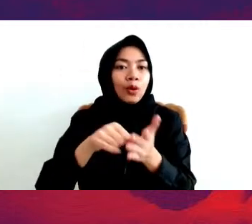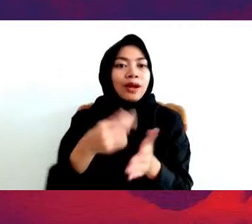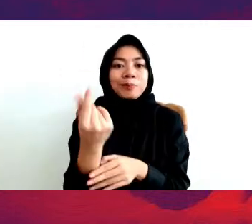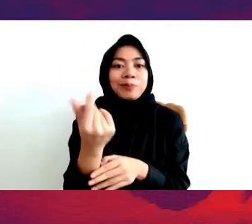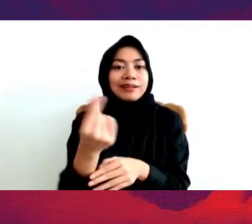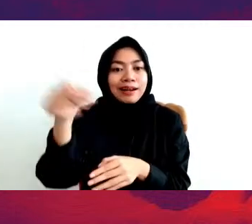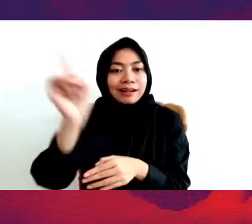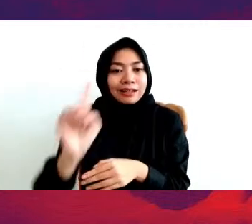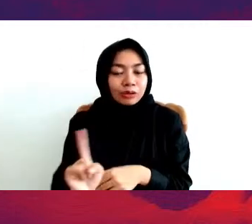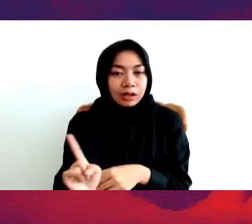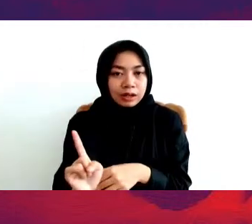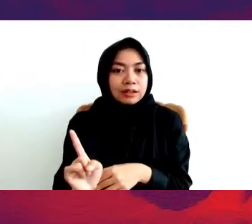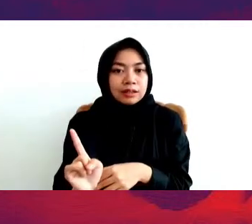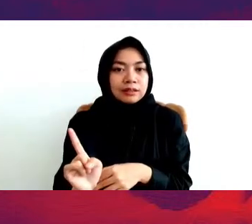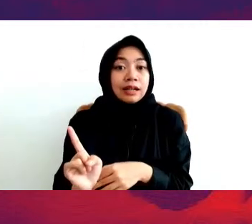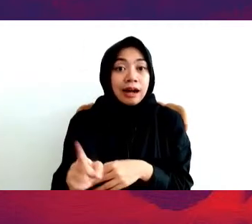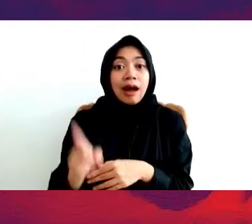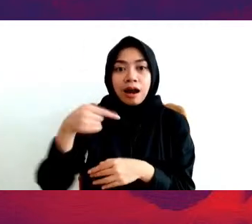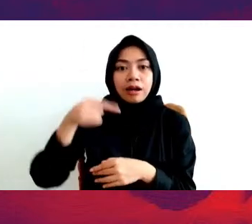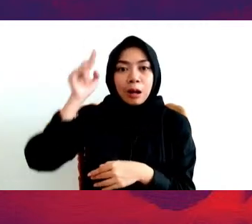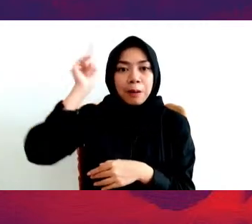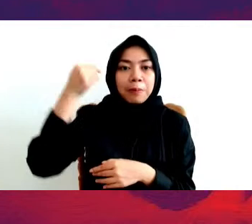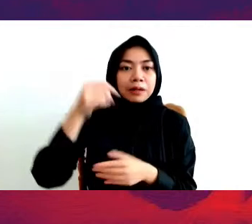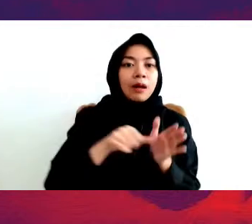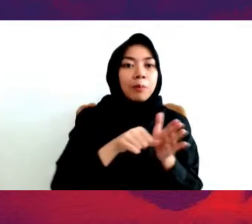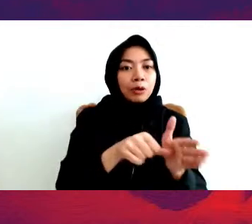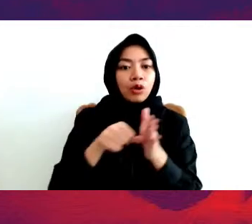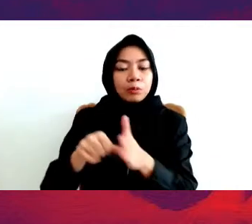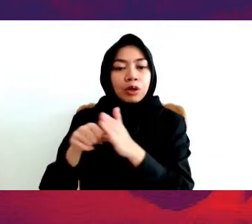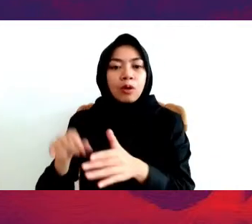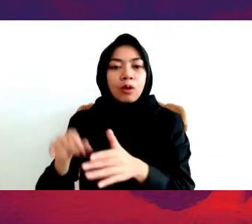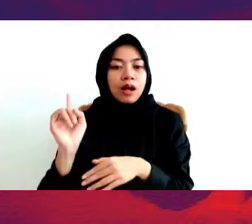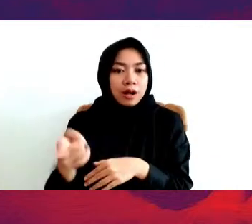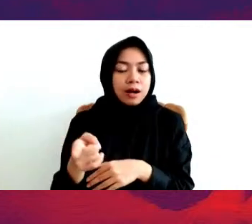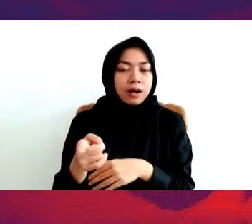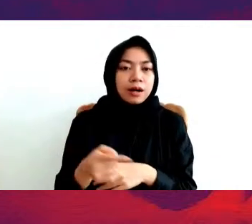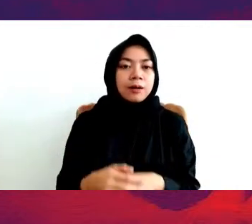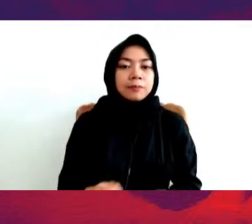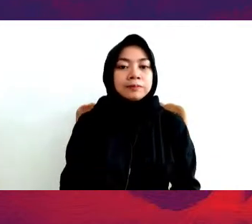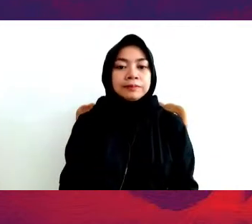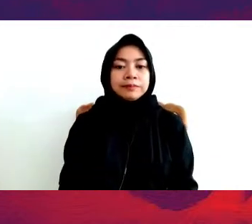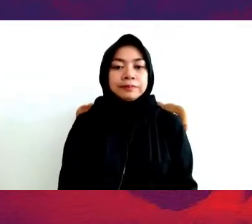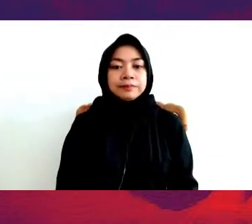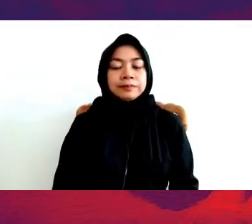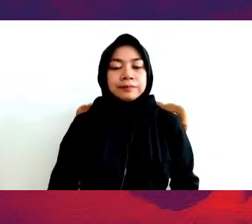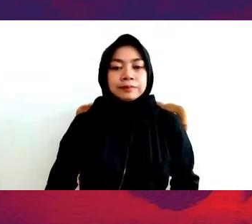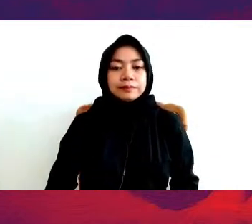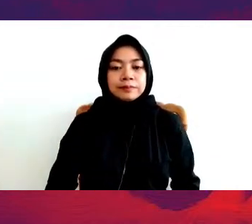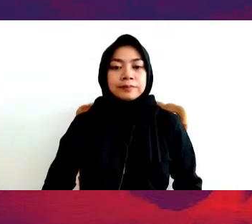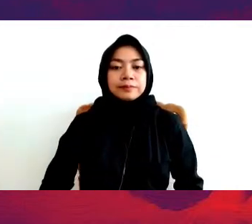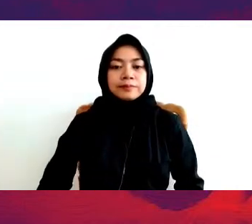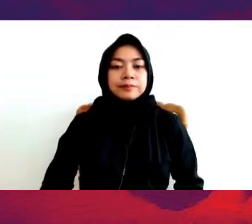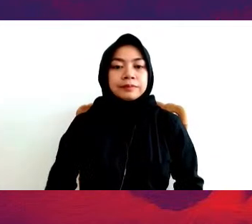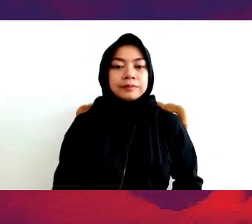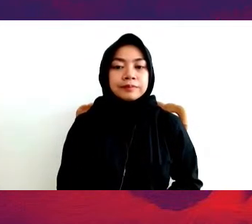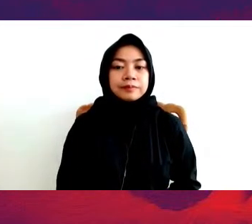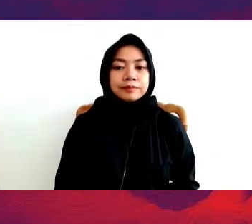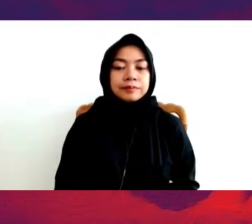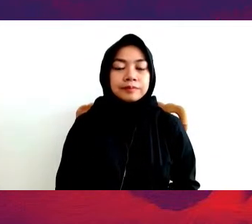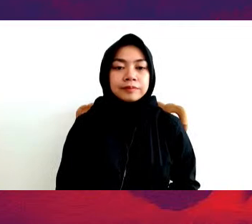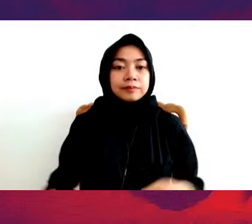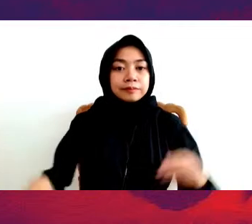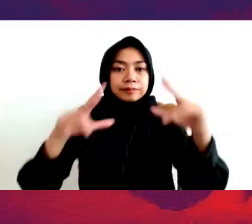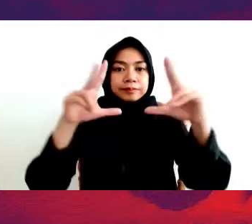has tackled many aspects of household livelihood at the times of pandemic. Next one.